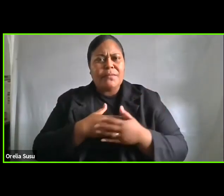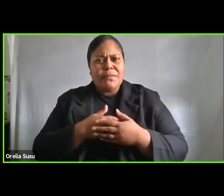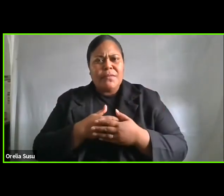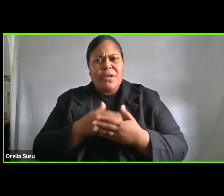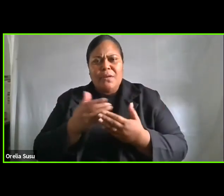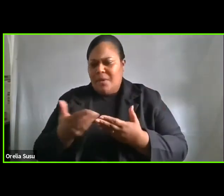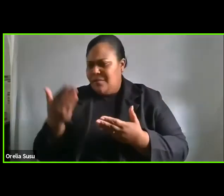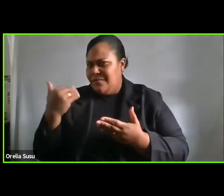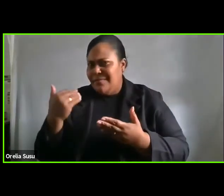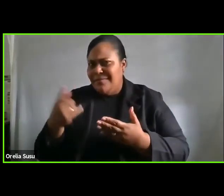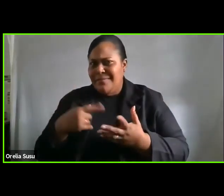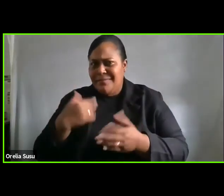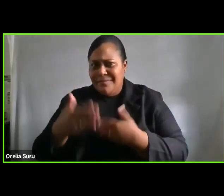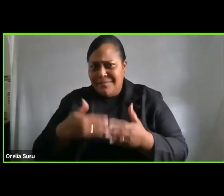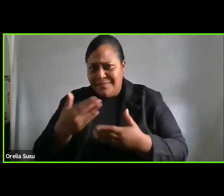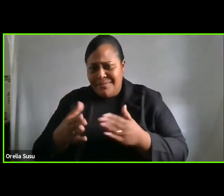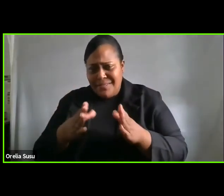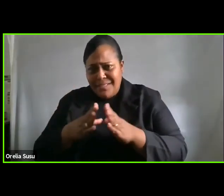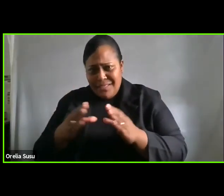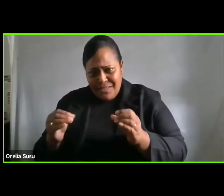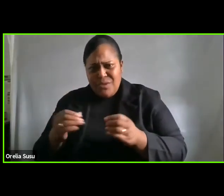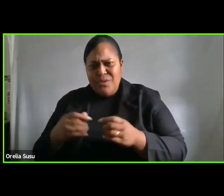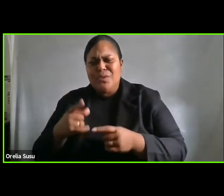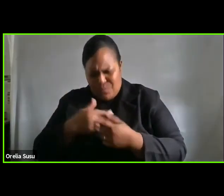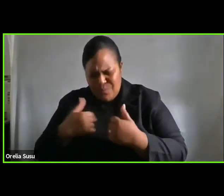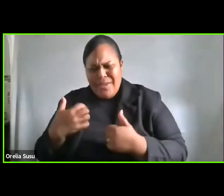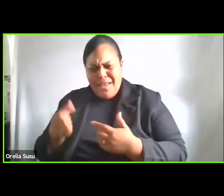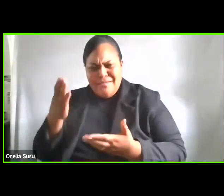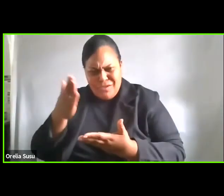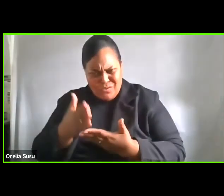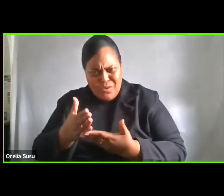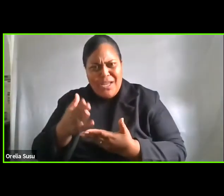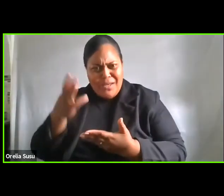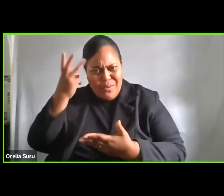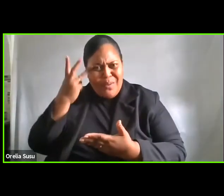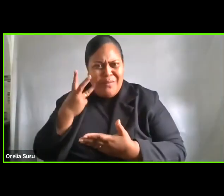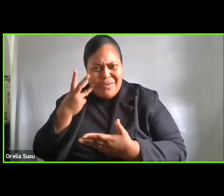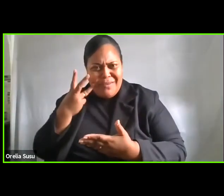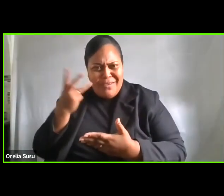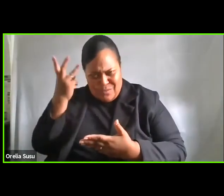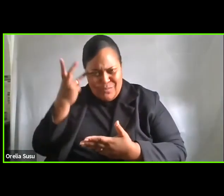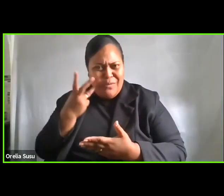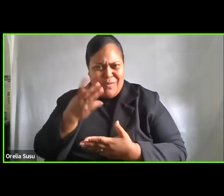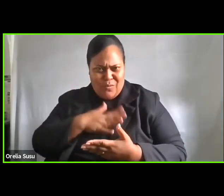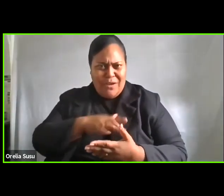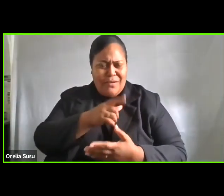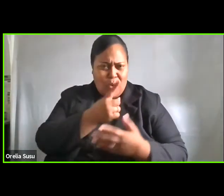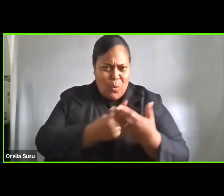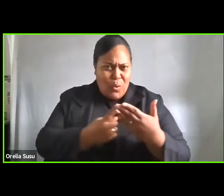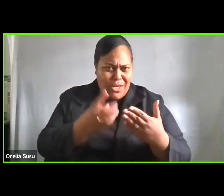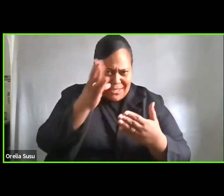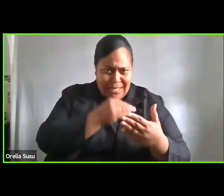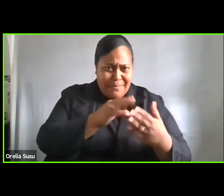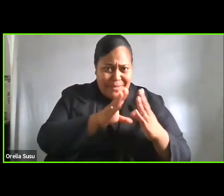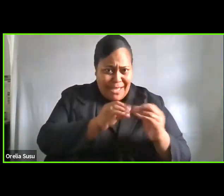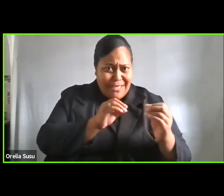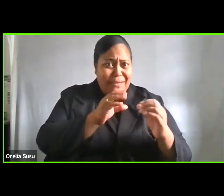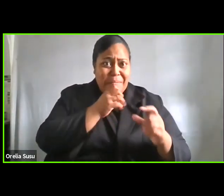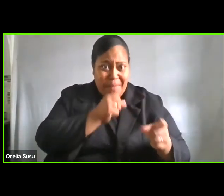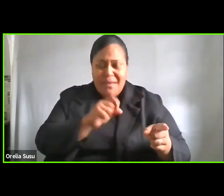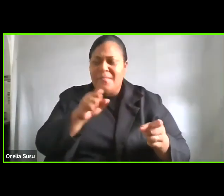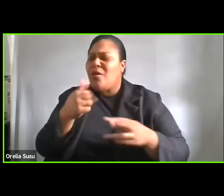workers, we have those that are straight women, also those that are LGBTQ. So for us, even the gender question